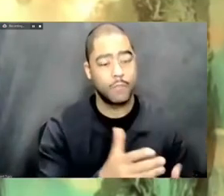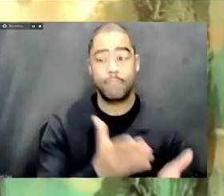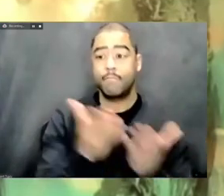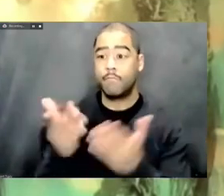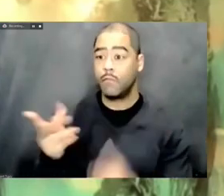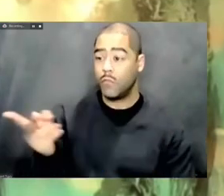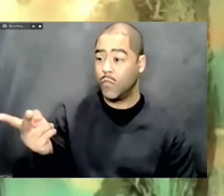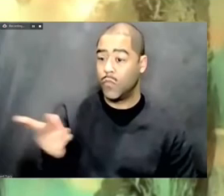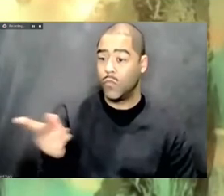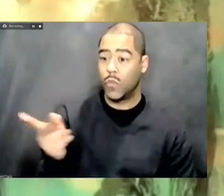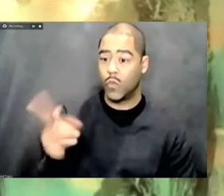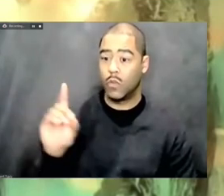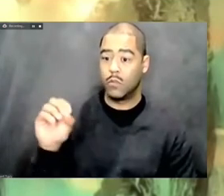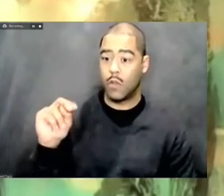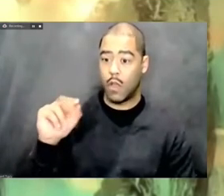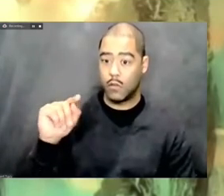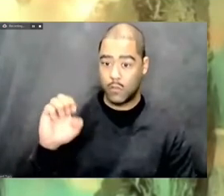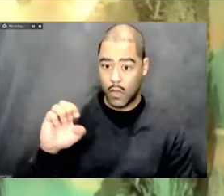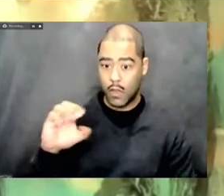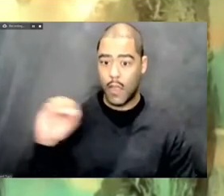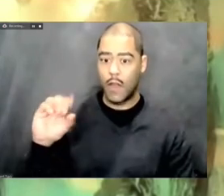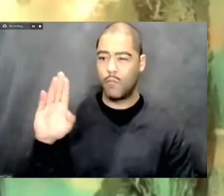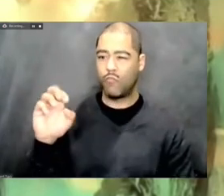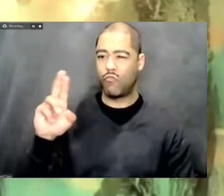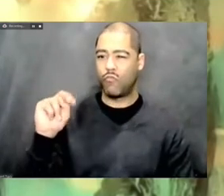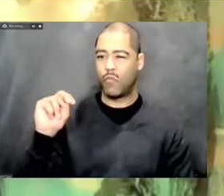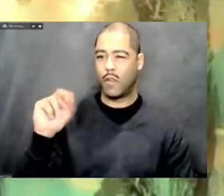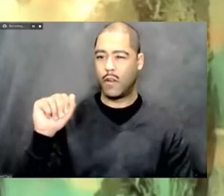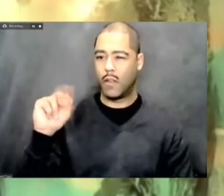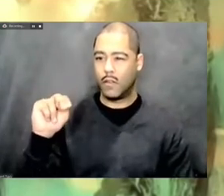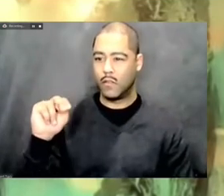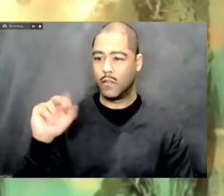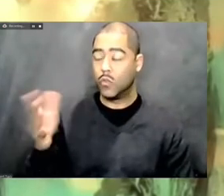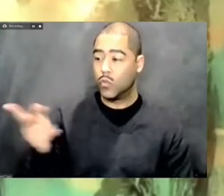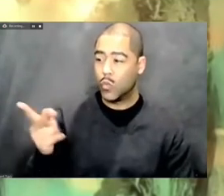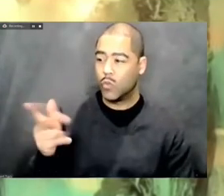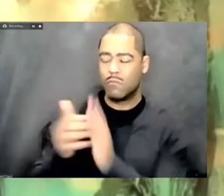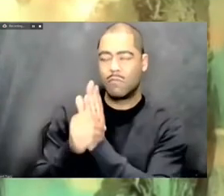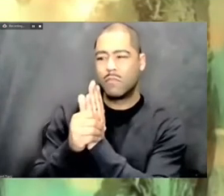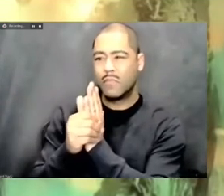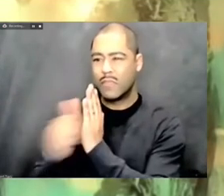It's truly a gift, and I can't thank you so much.